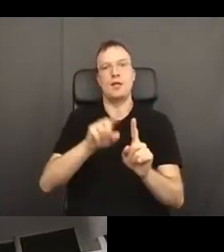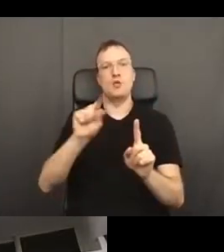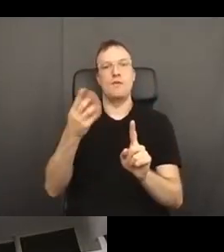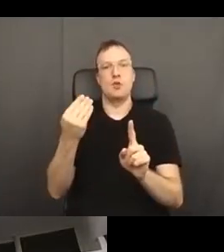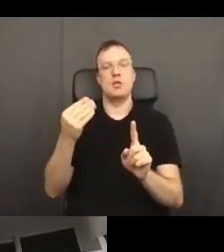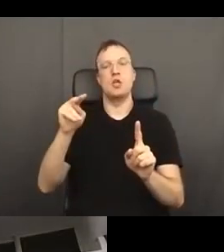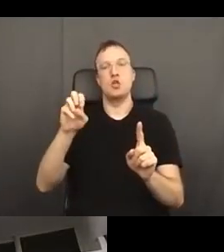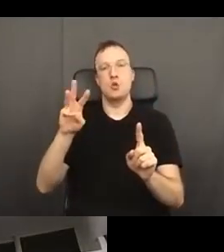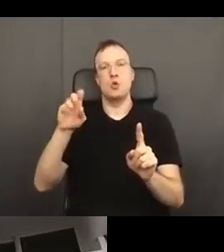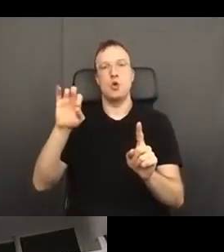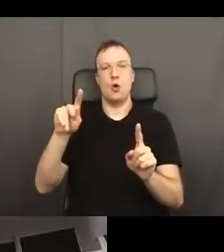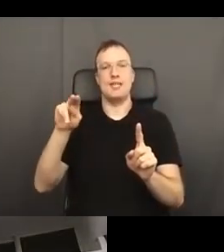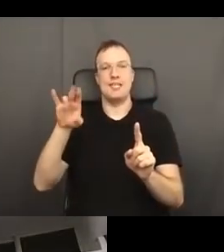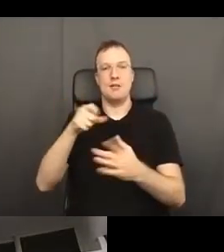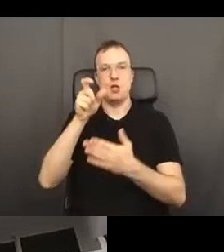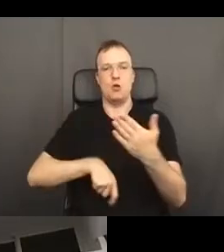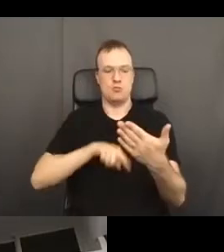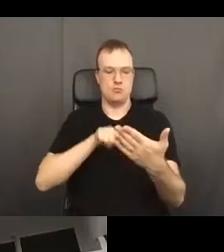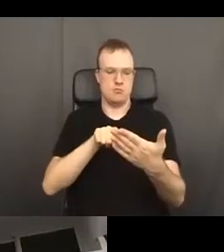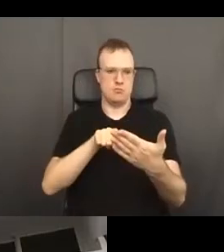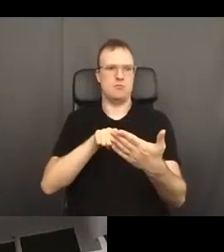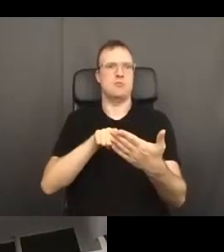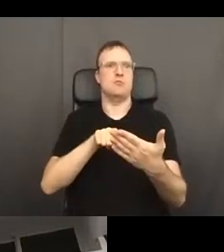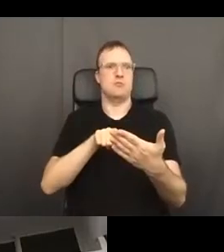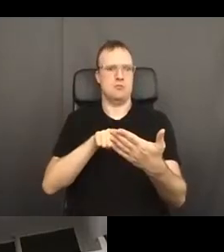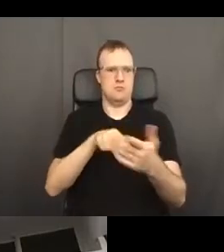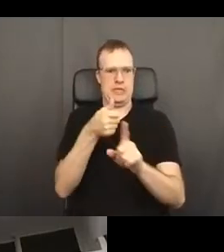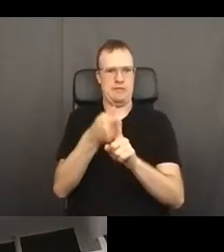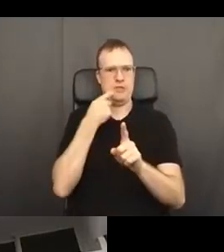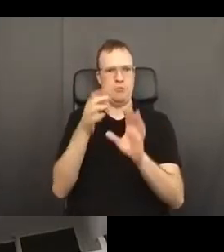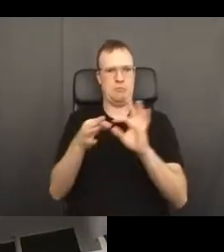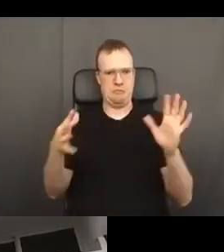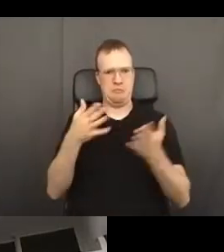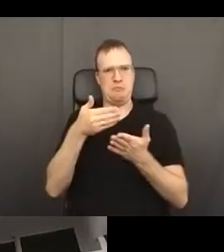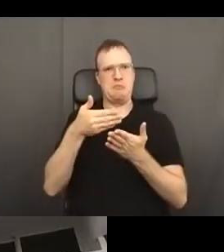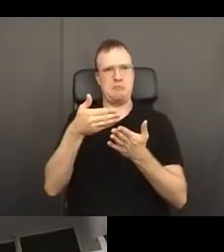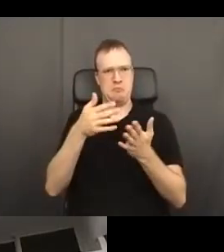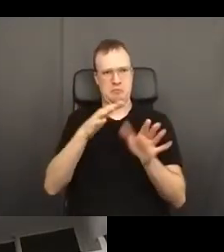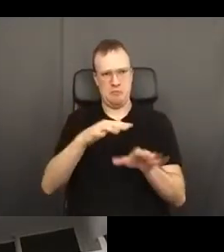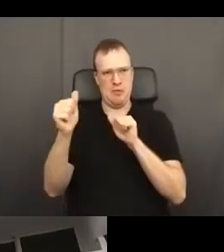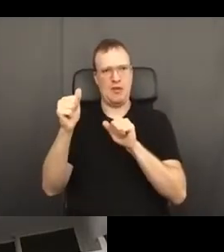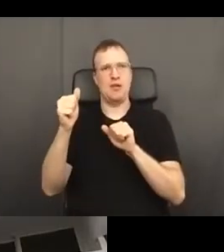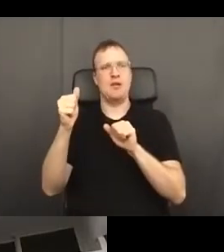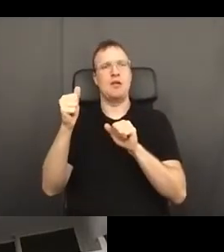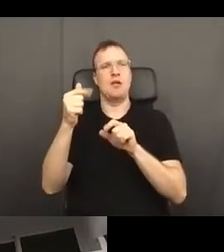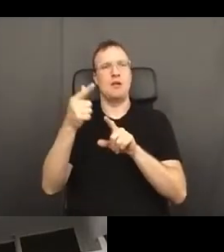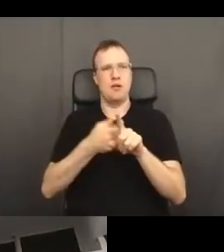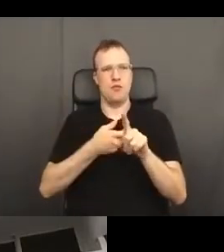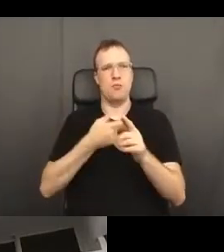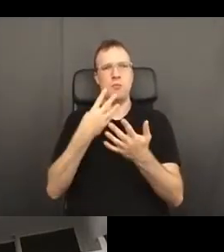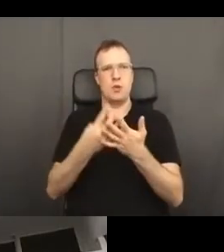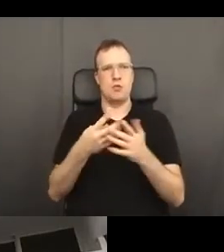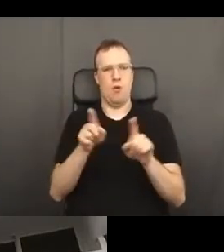Times article where it said Iwao just got released. It's a temporary release. At the same time, he has